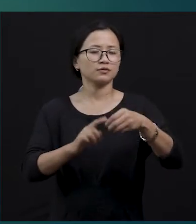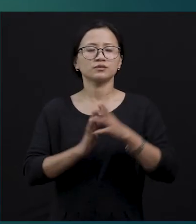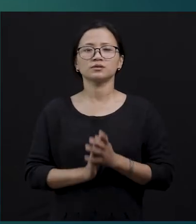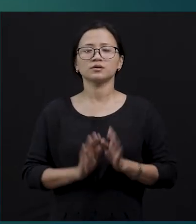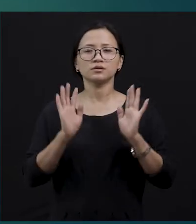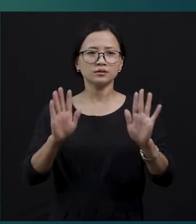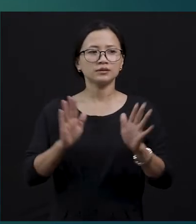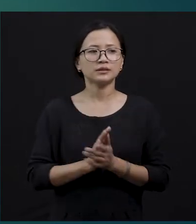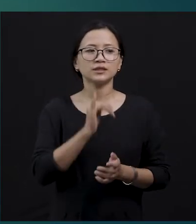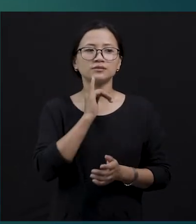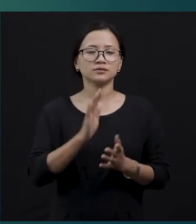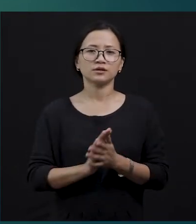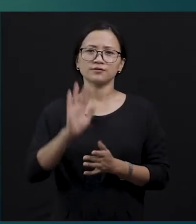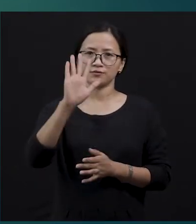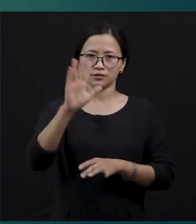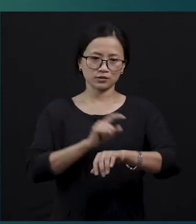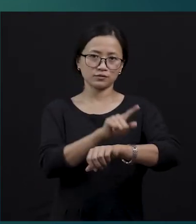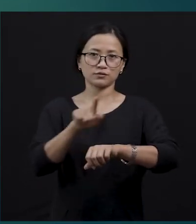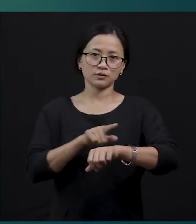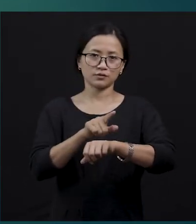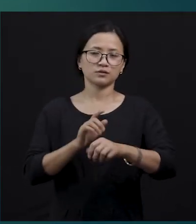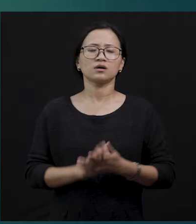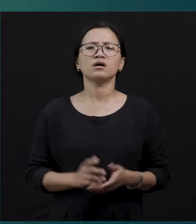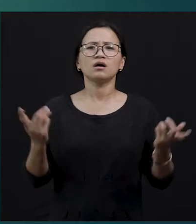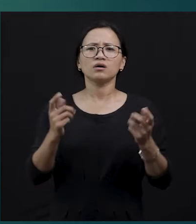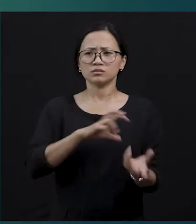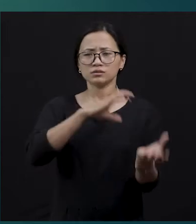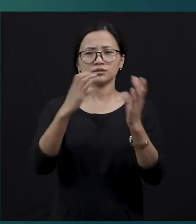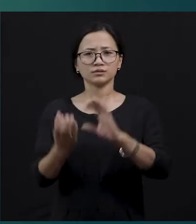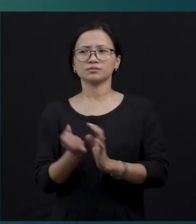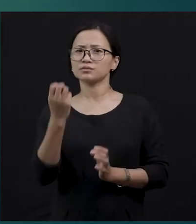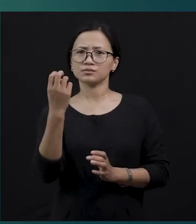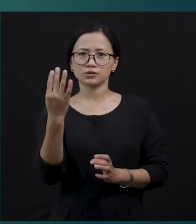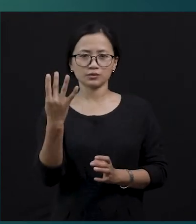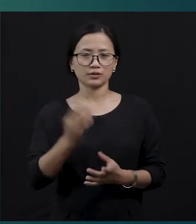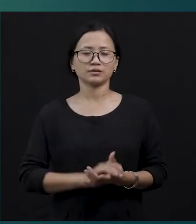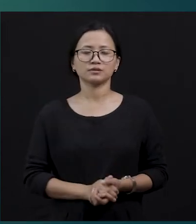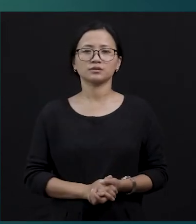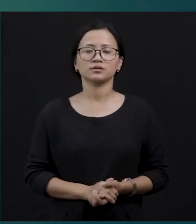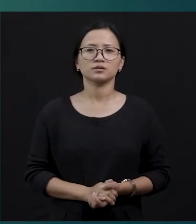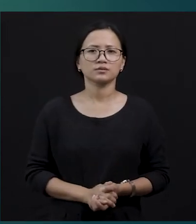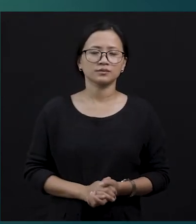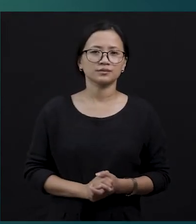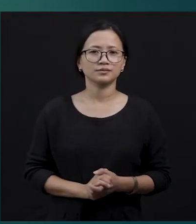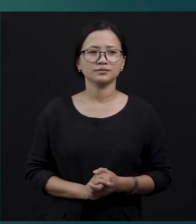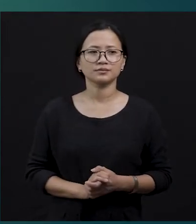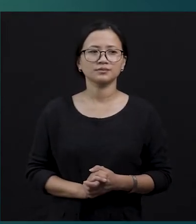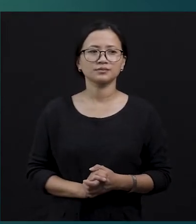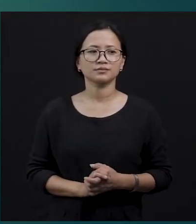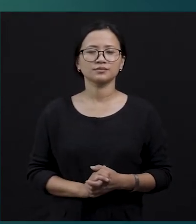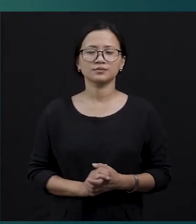we have here is 5 hours. How you will change it into minutes? Okay, students.